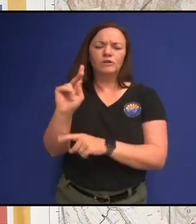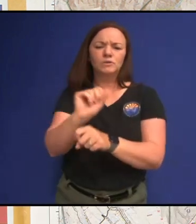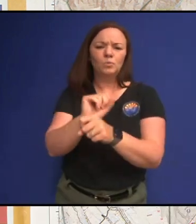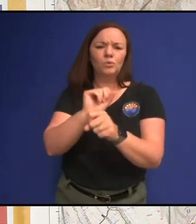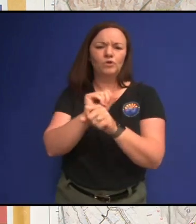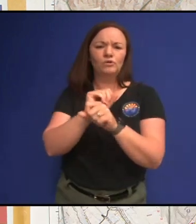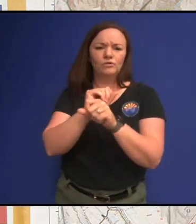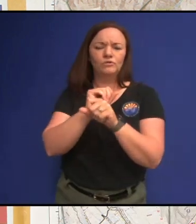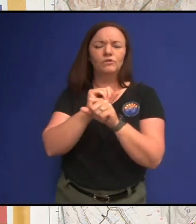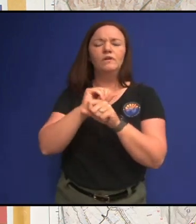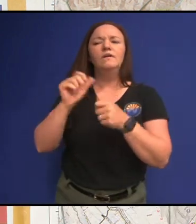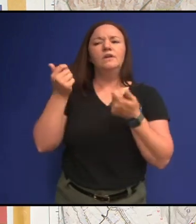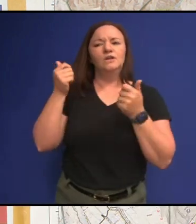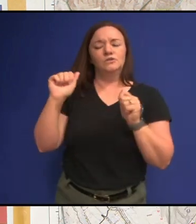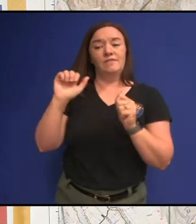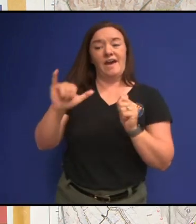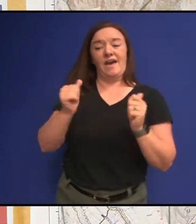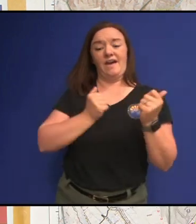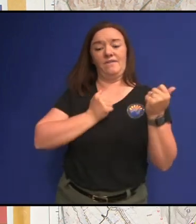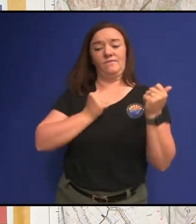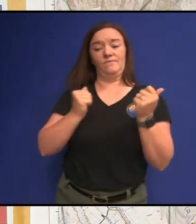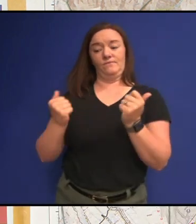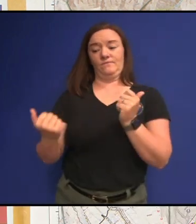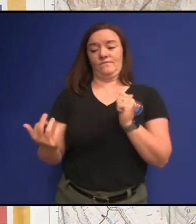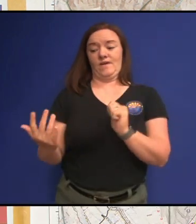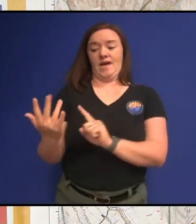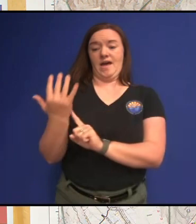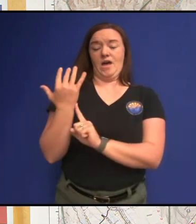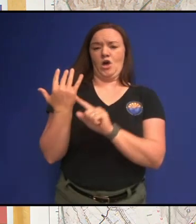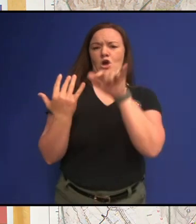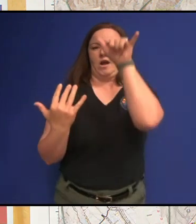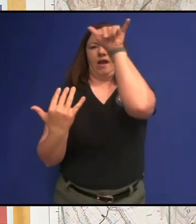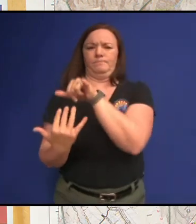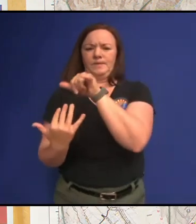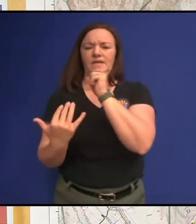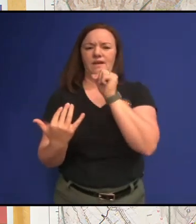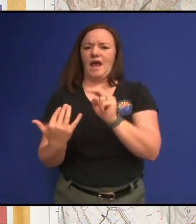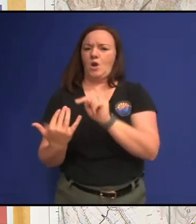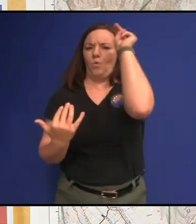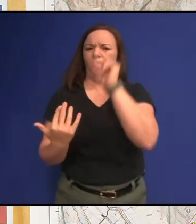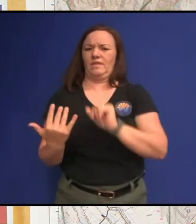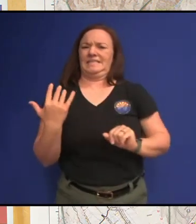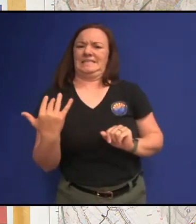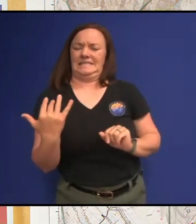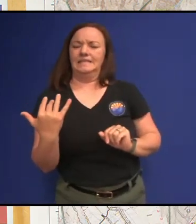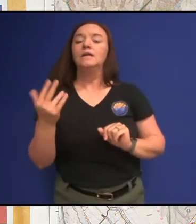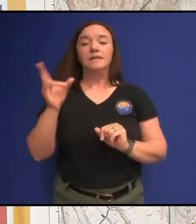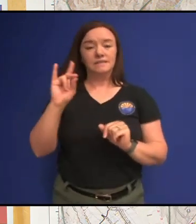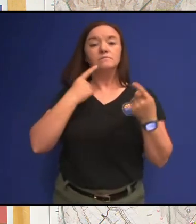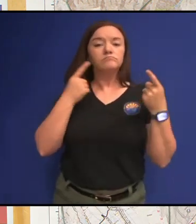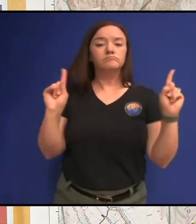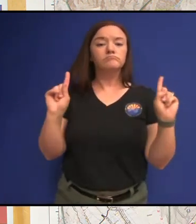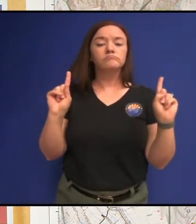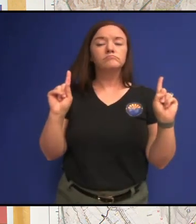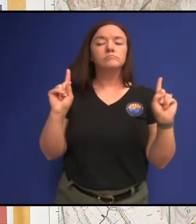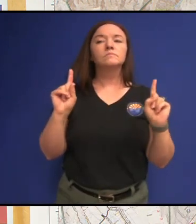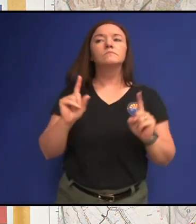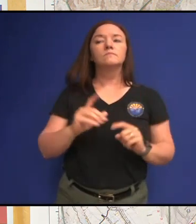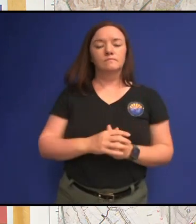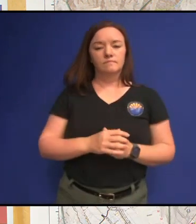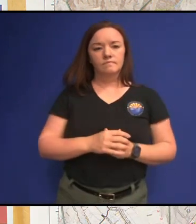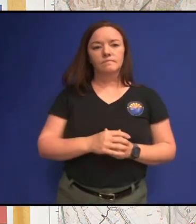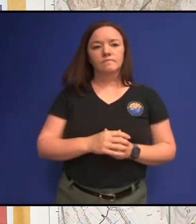to keep that fire from moving further north. They did that, and they were successful in stopping its forward movement. They